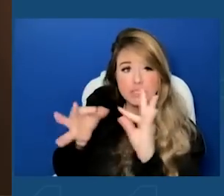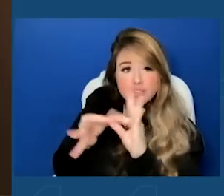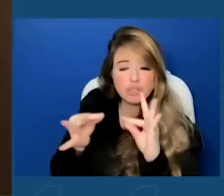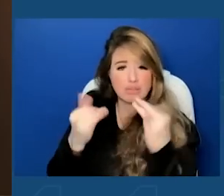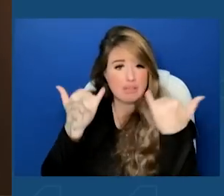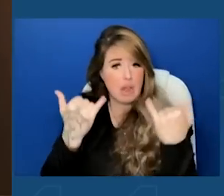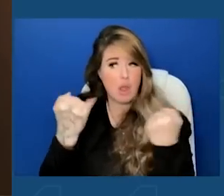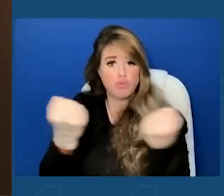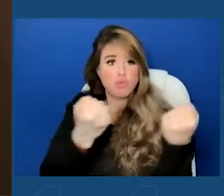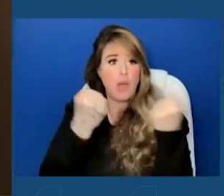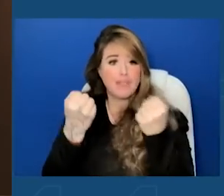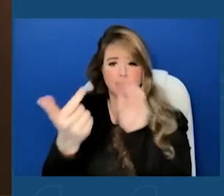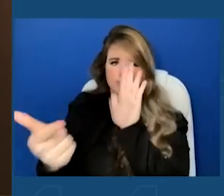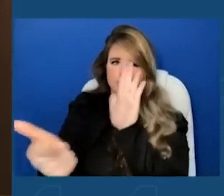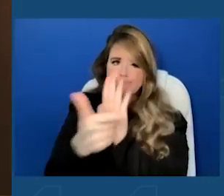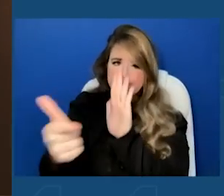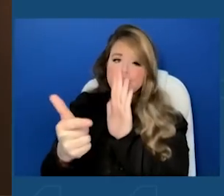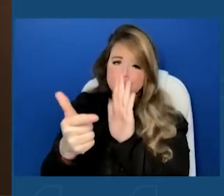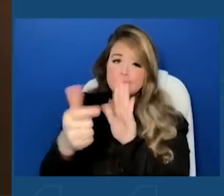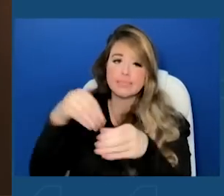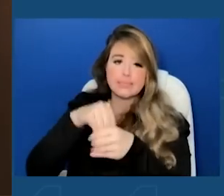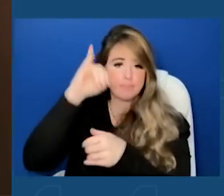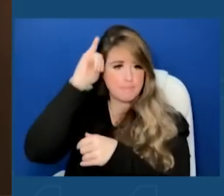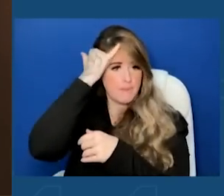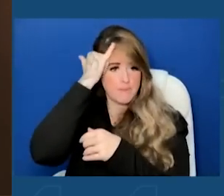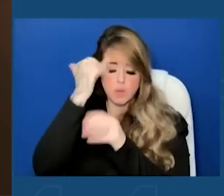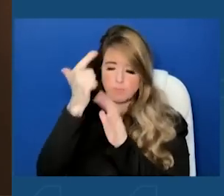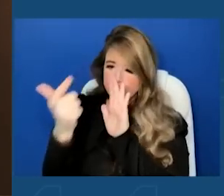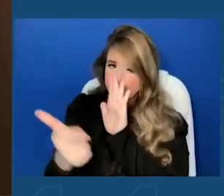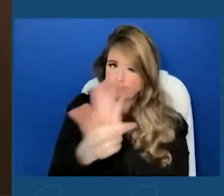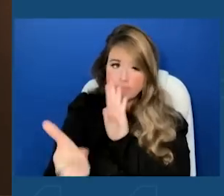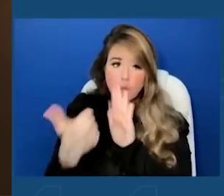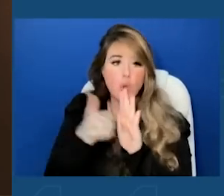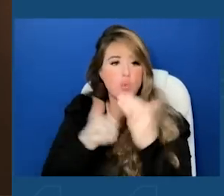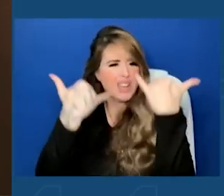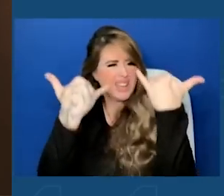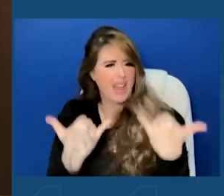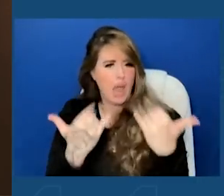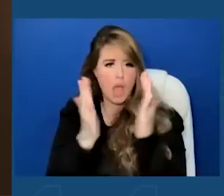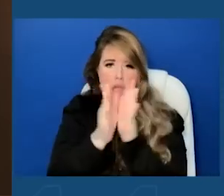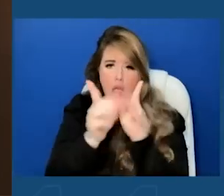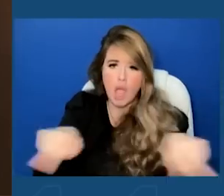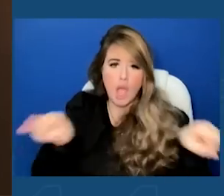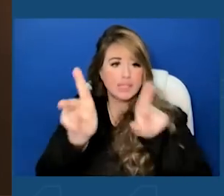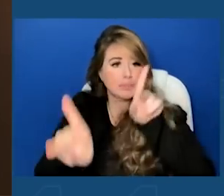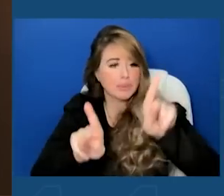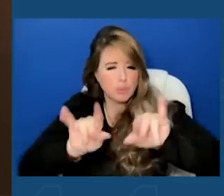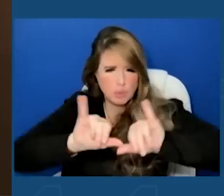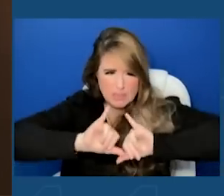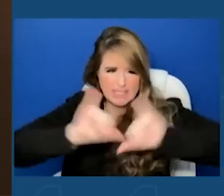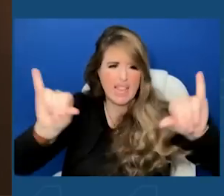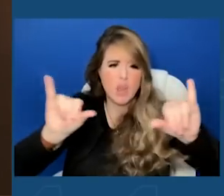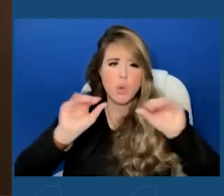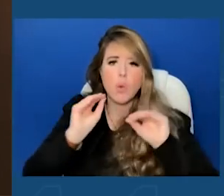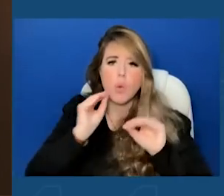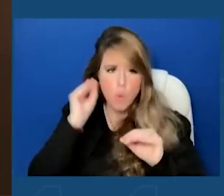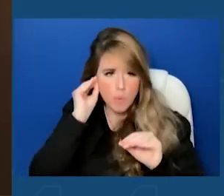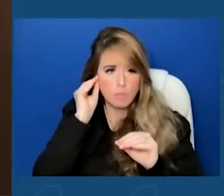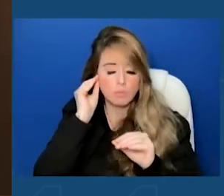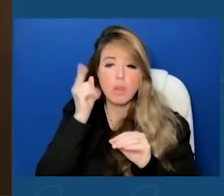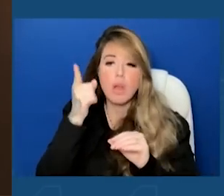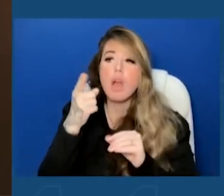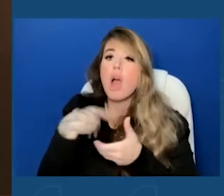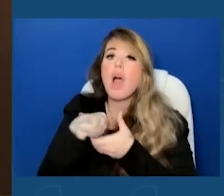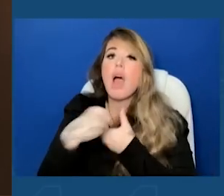in effect in the city of Buffalo. We are asking people to stay off the roads. The